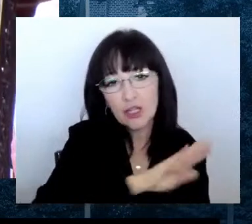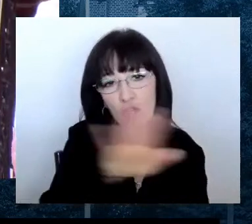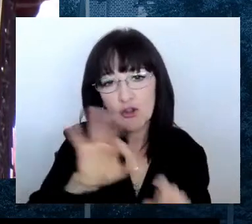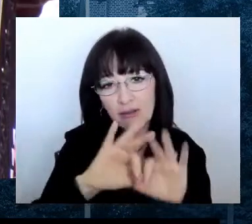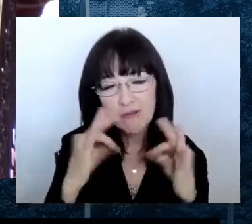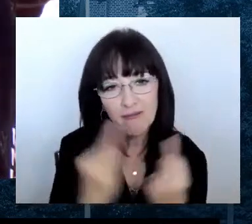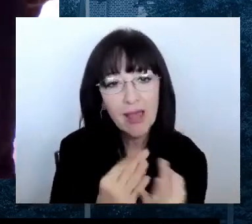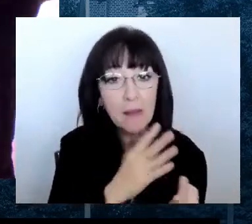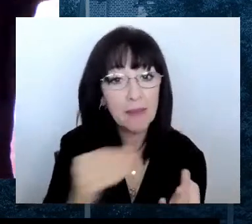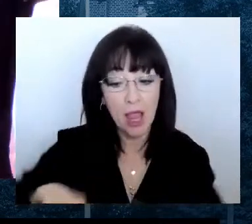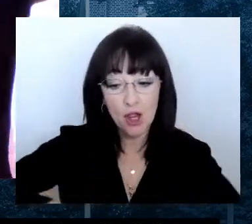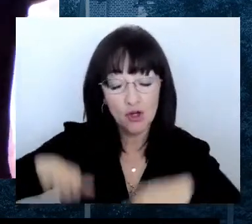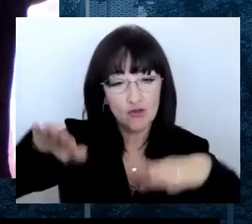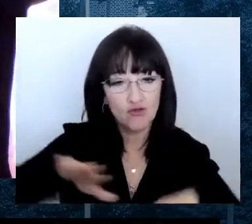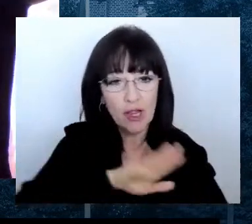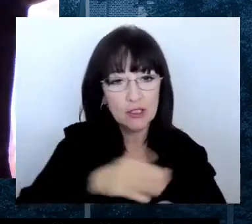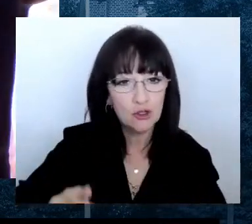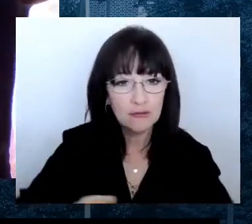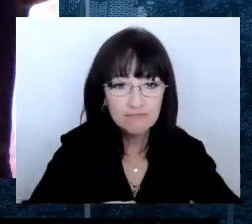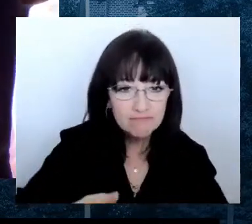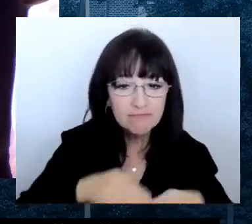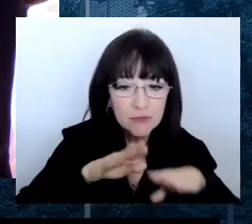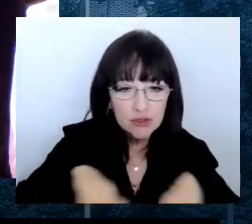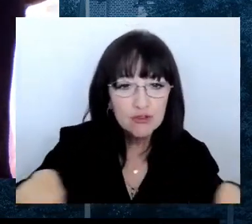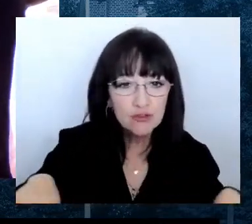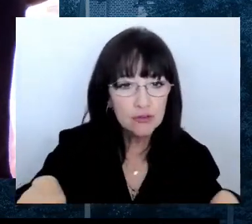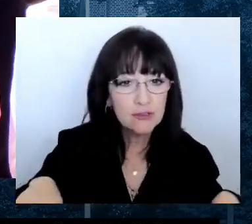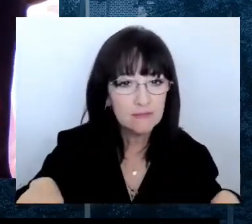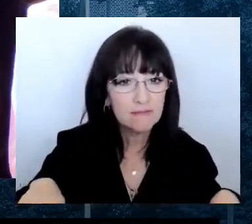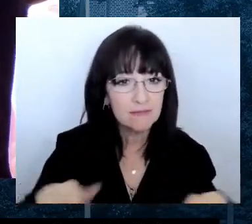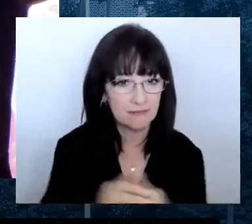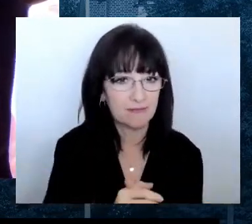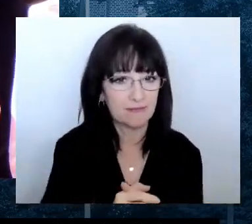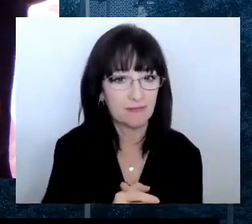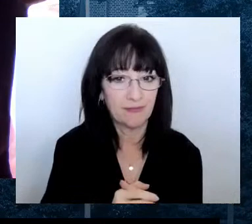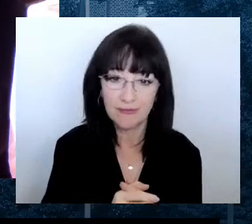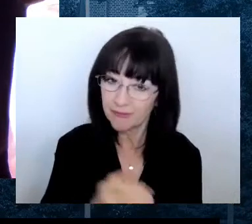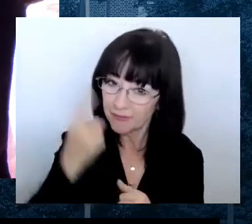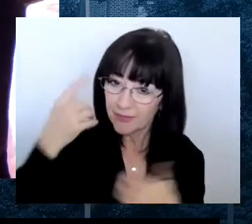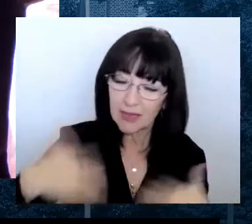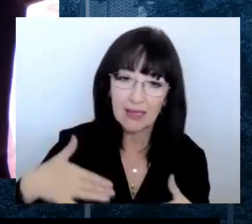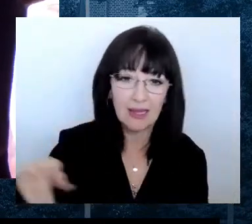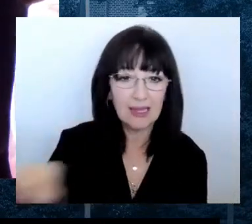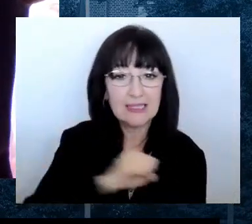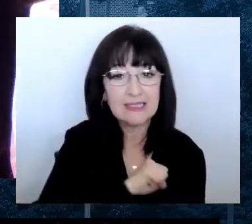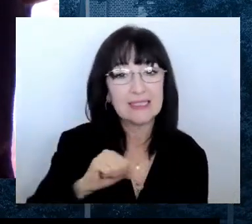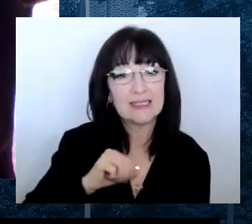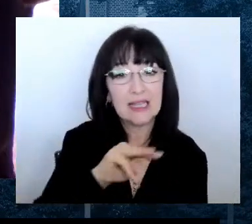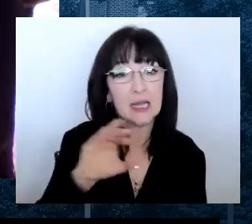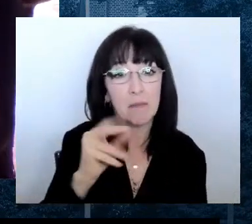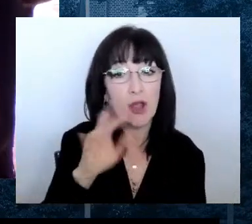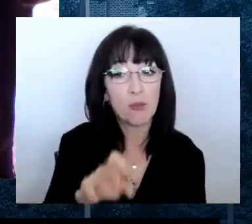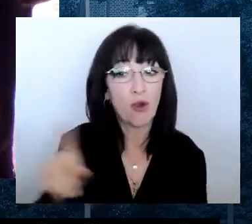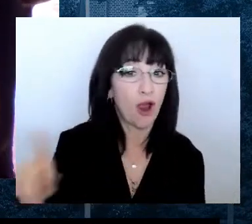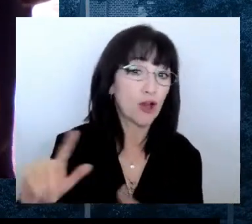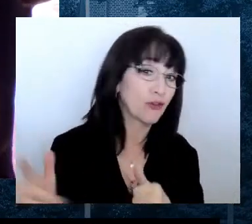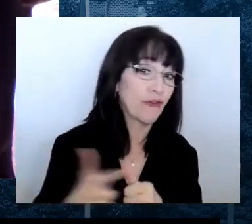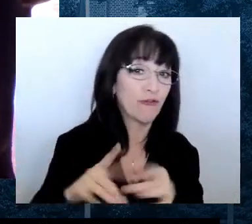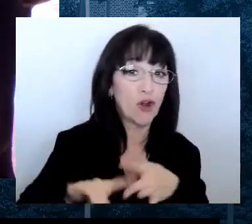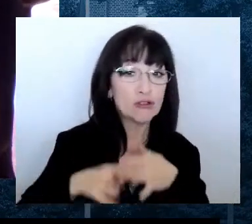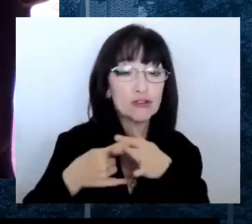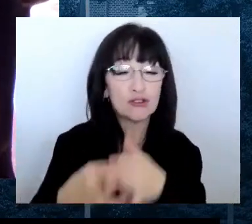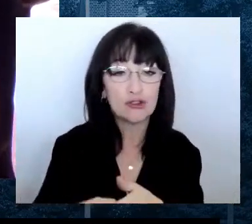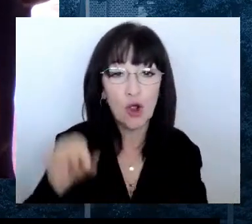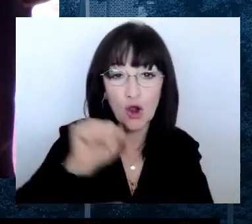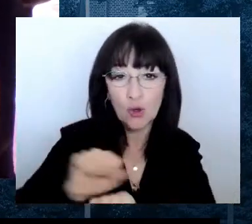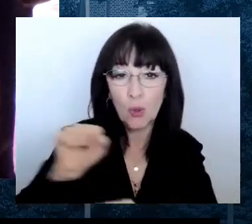Mcbride's tremendous efforts. Paragon of policymaking in her first months in office, leading to a transformational day like today, is not